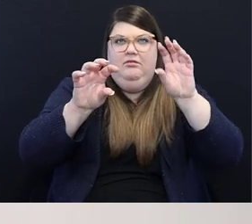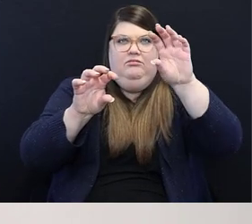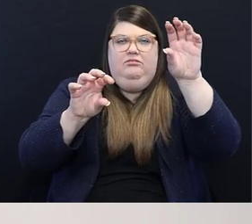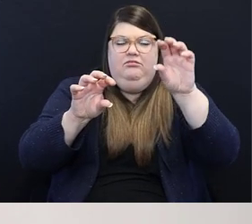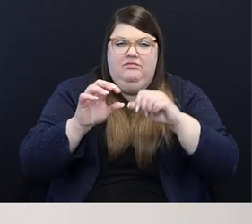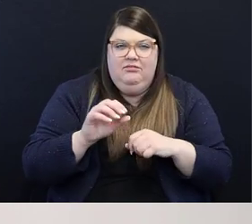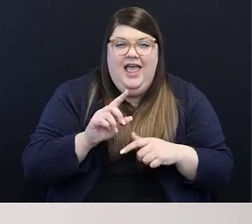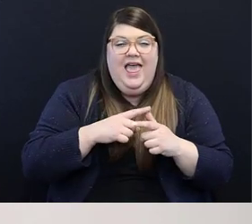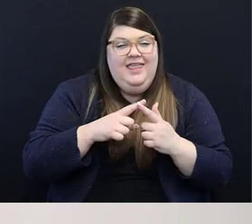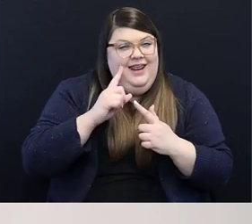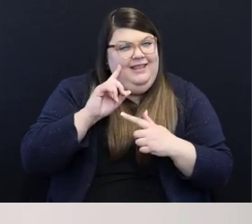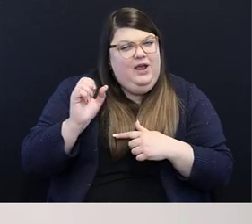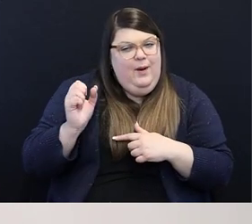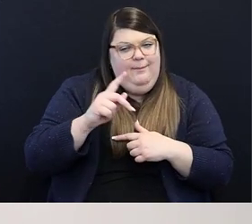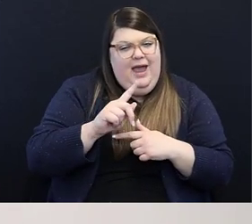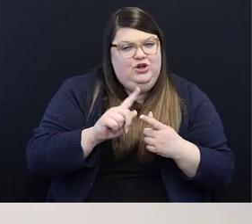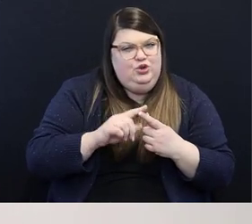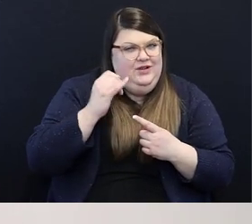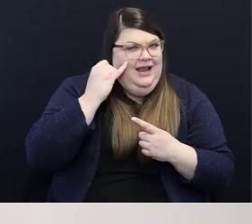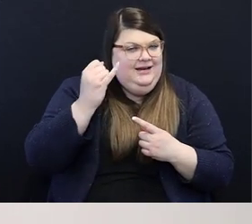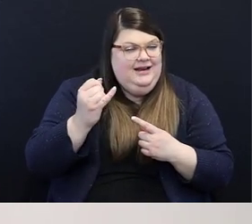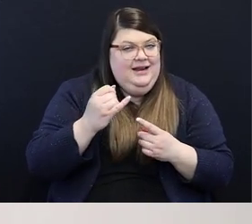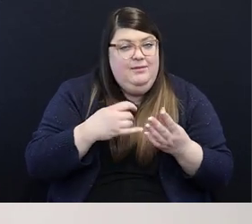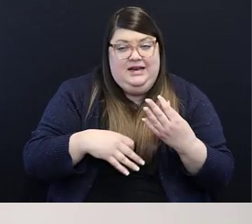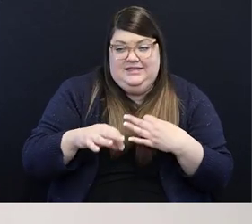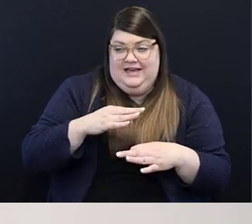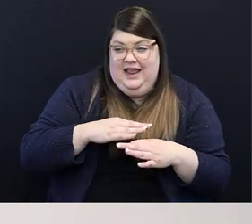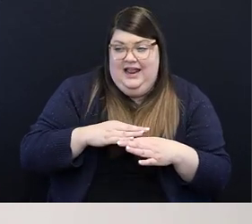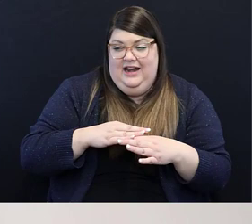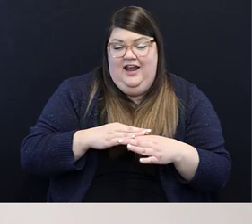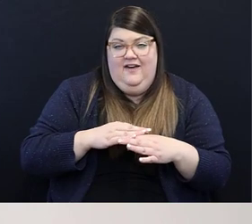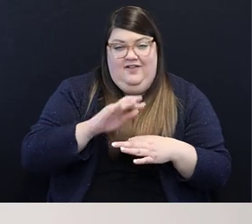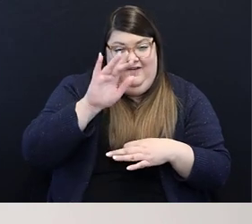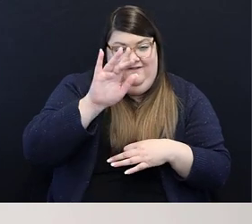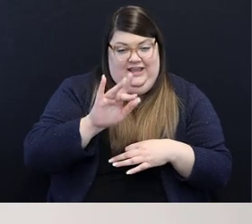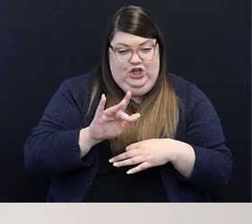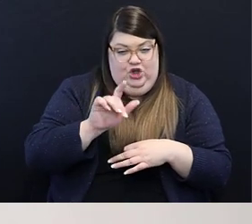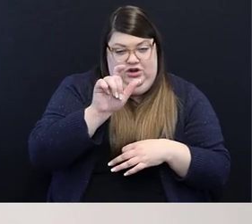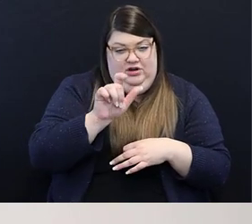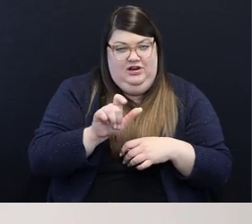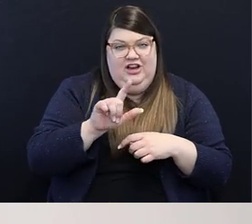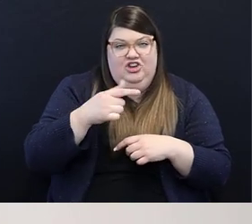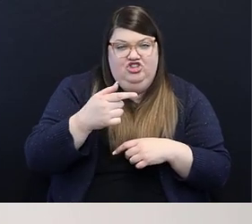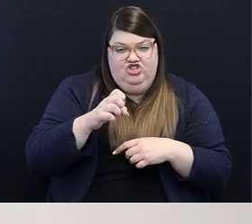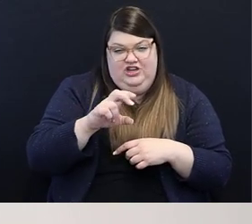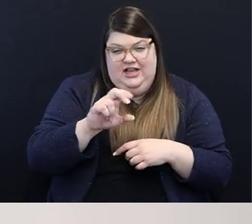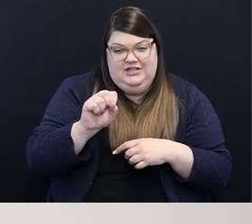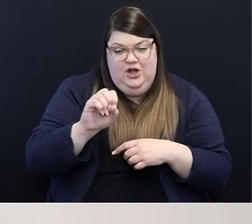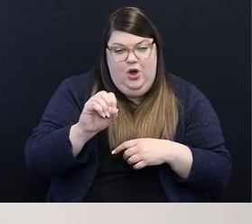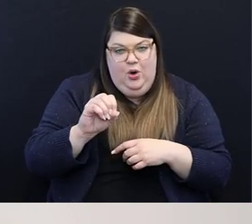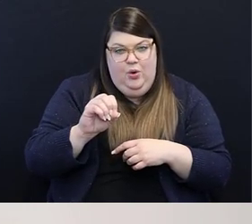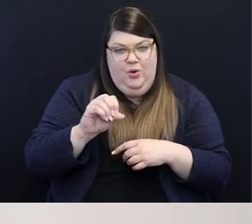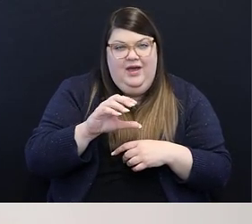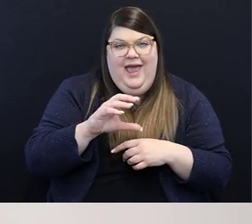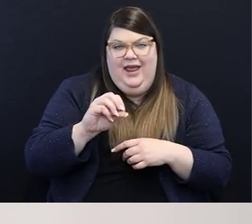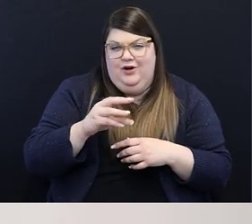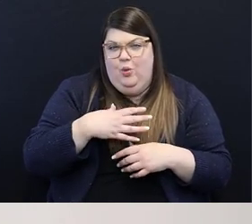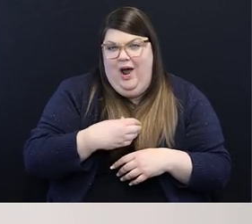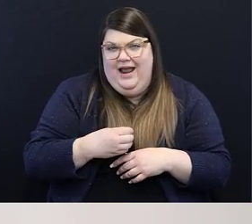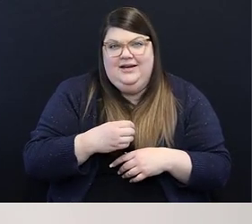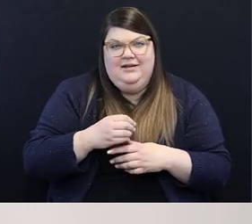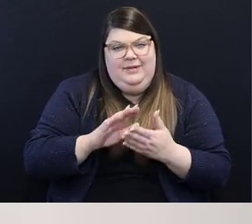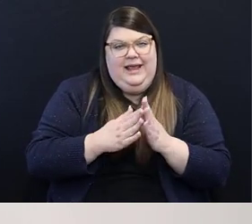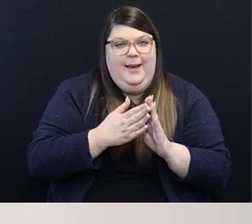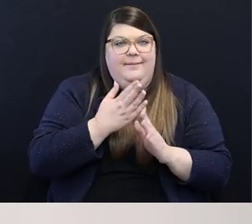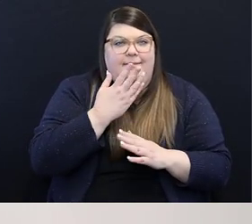I went back to that idea, but instead of the field between the shapes being just gesso and white, it was a color.